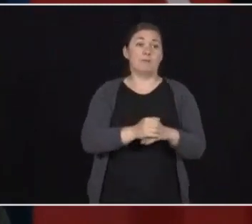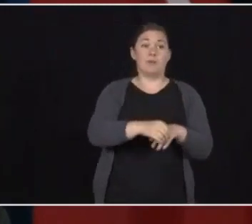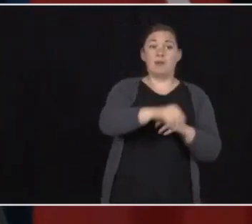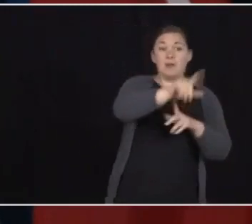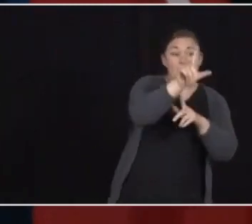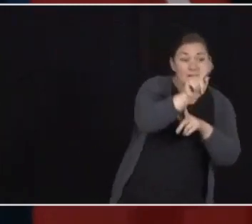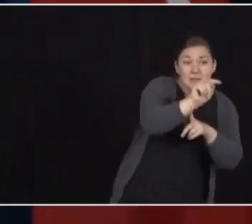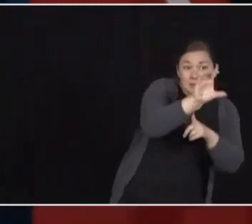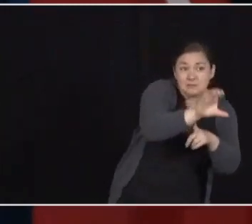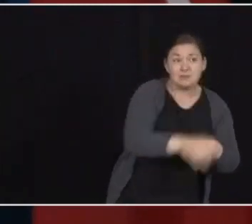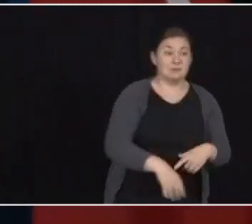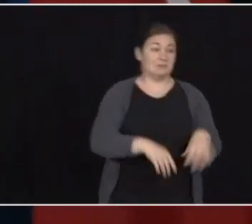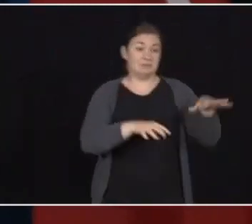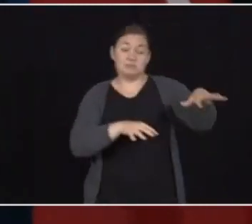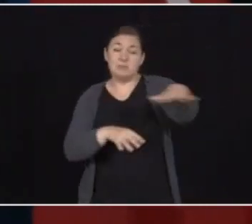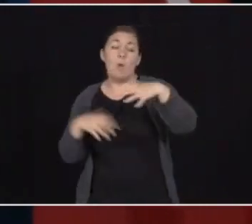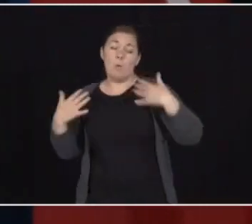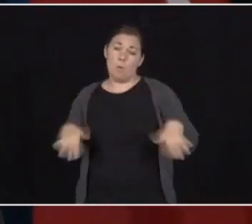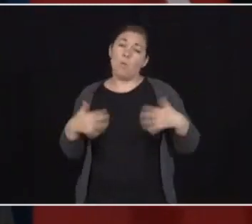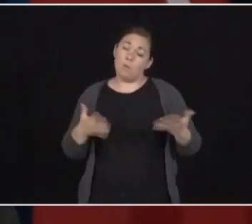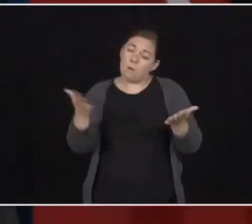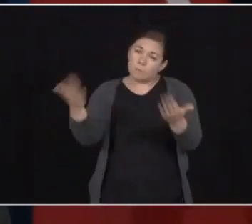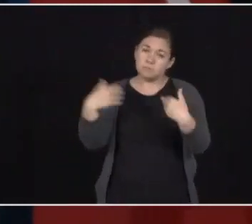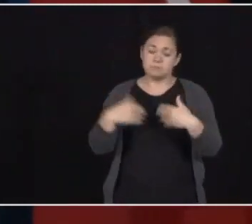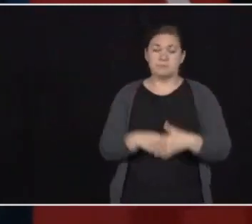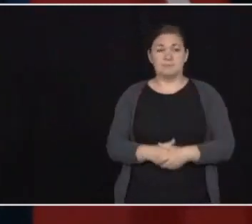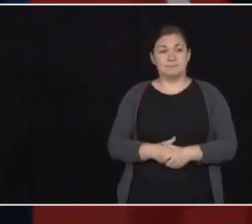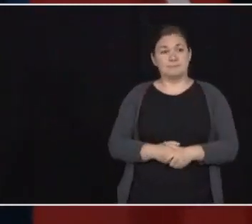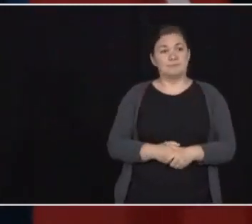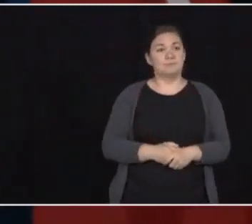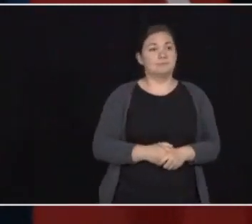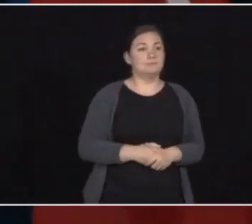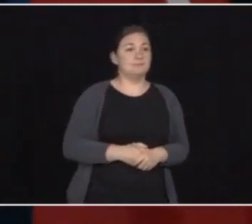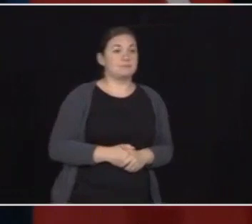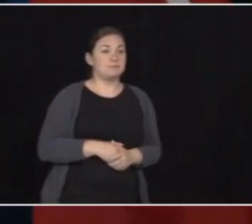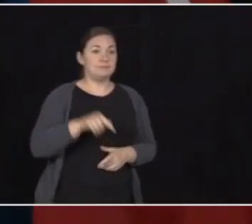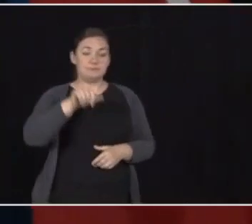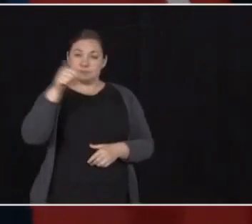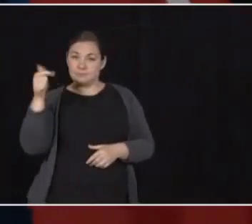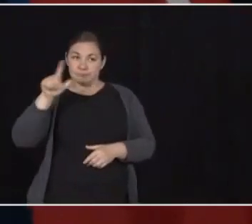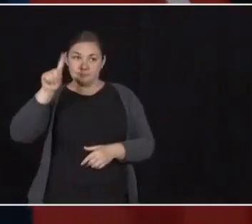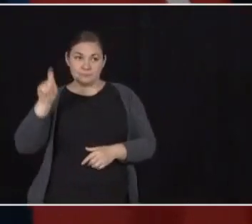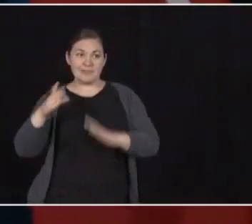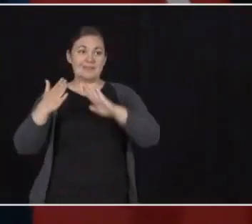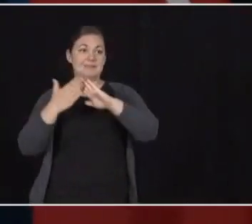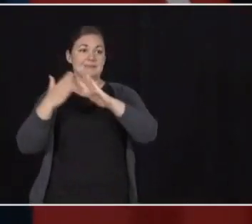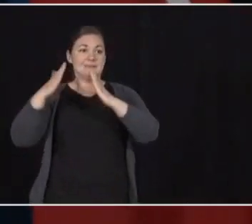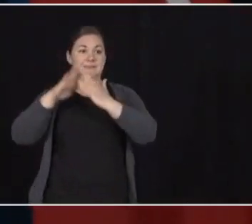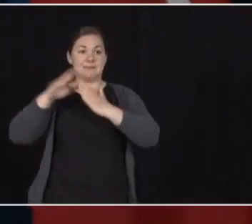question. Next question comes from Cynthia Mulligan from City News. Please go ahead.